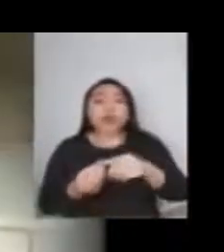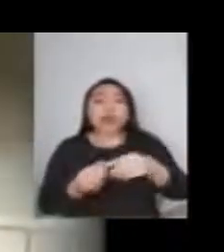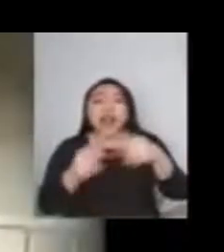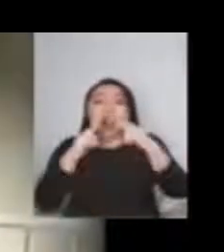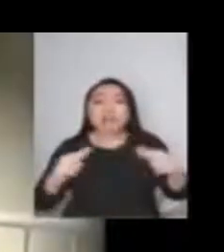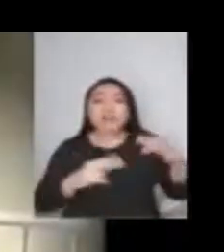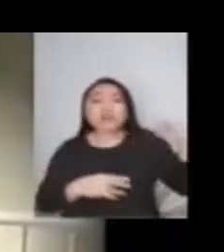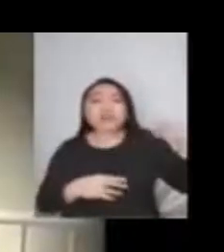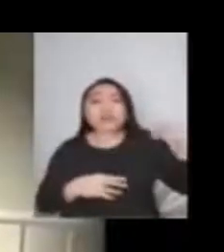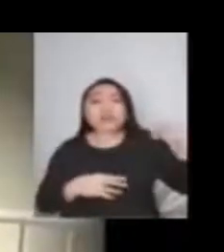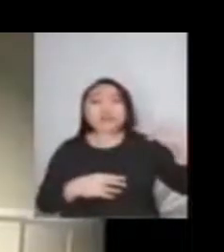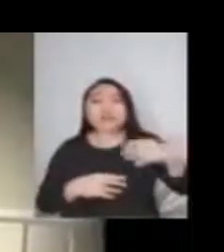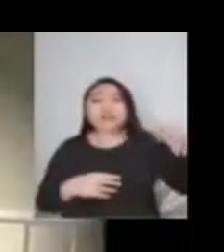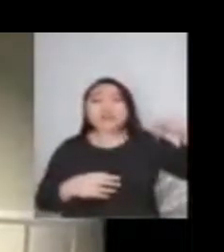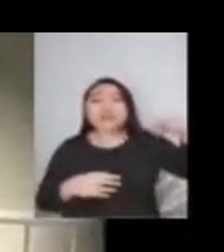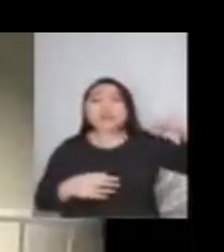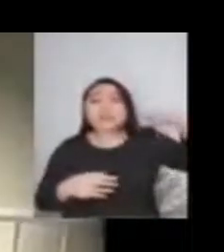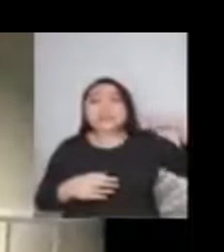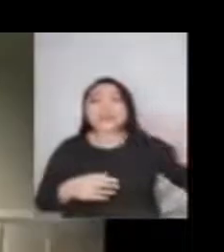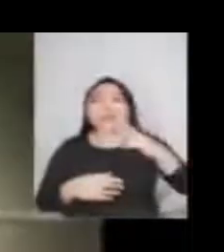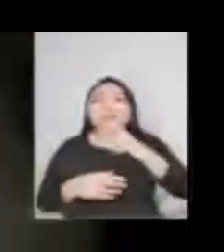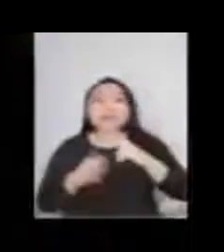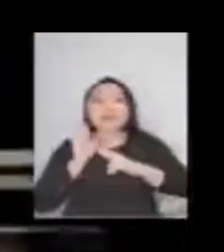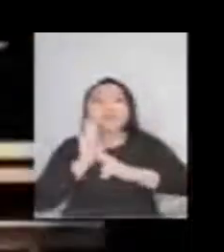maternal deaths by 2015.